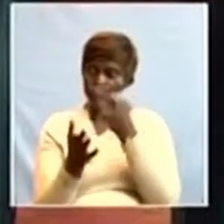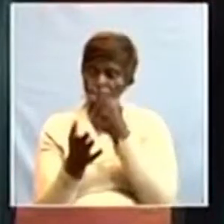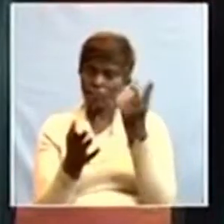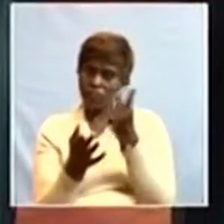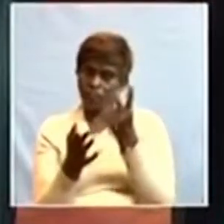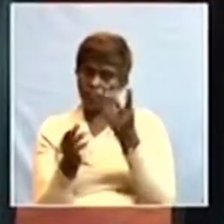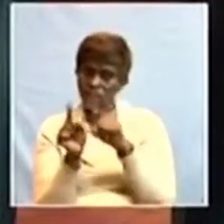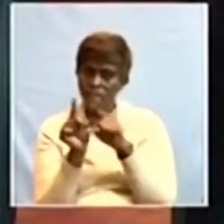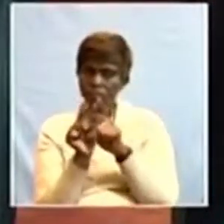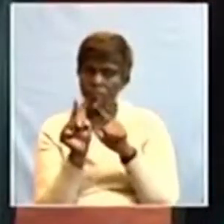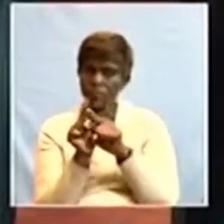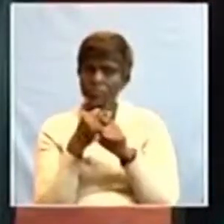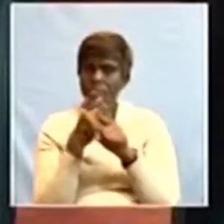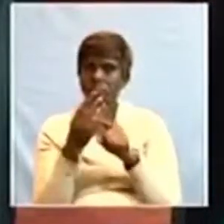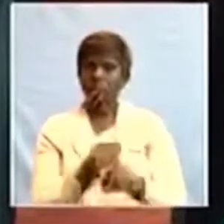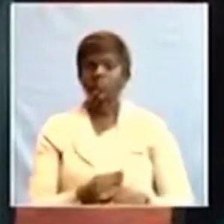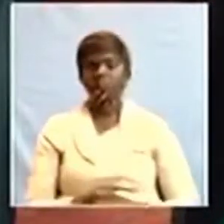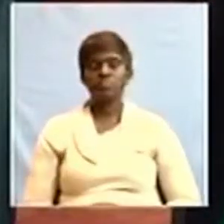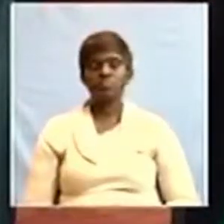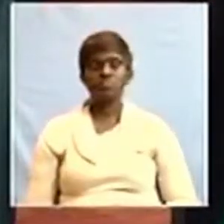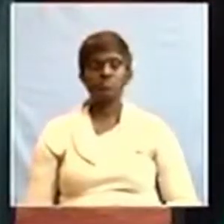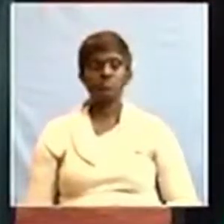two are the same.